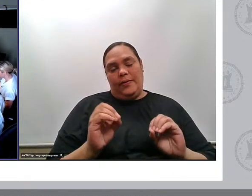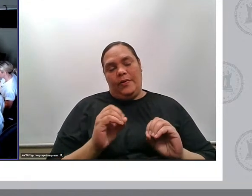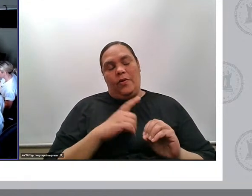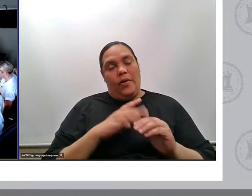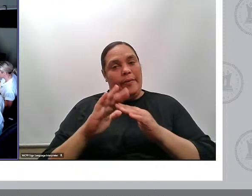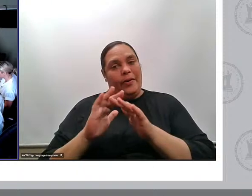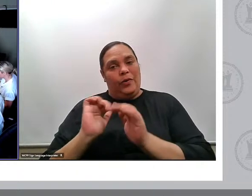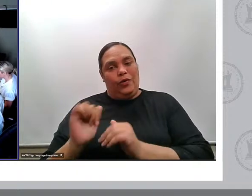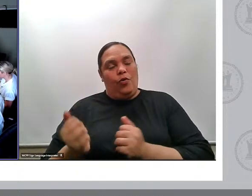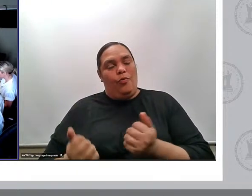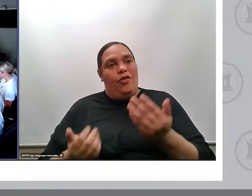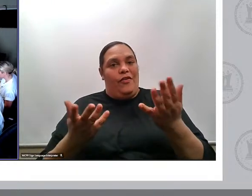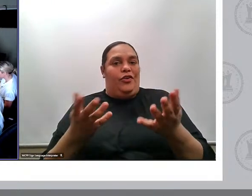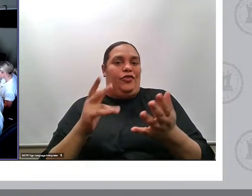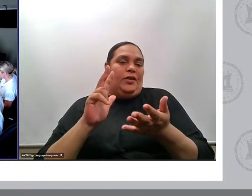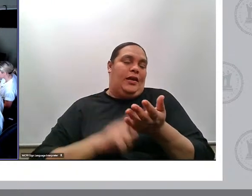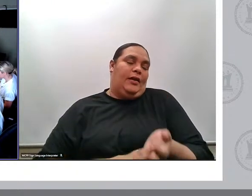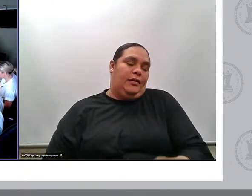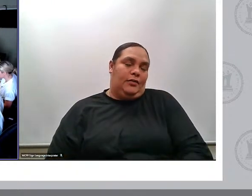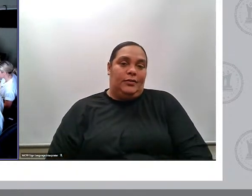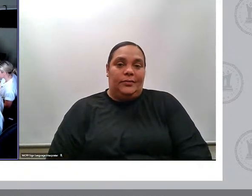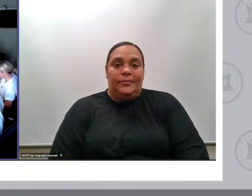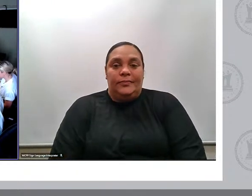the provisions in the Act.